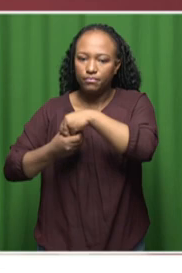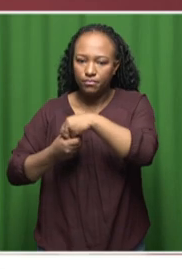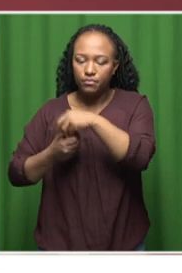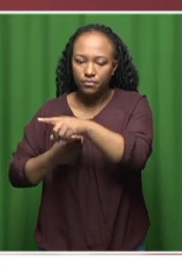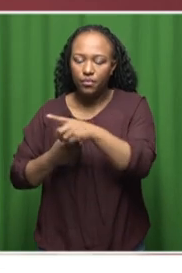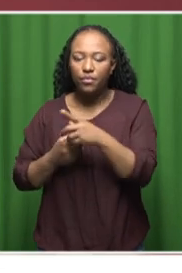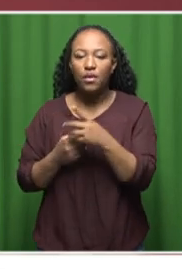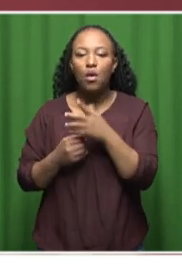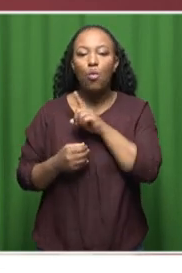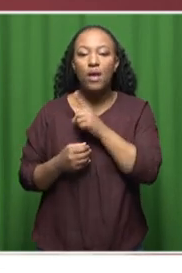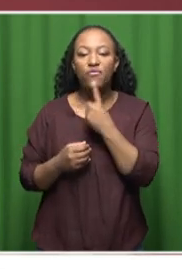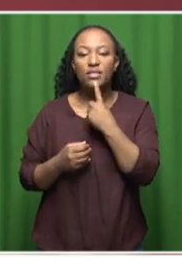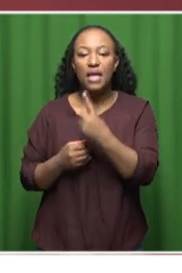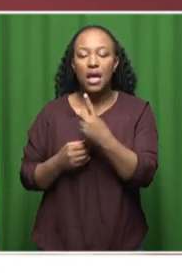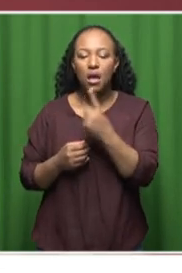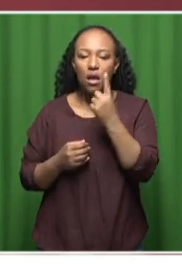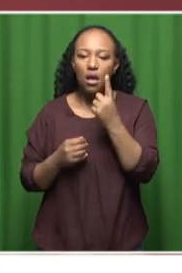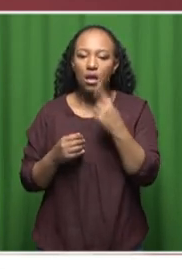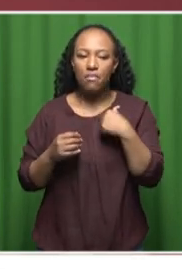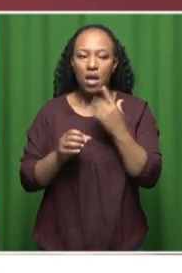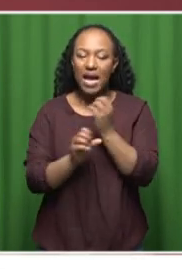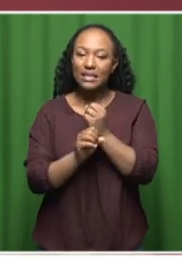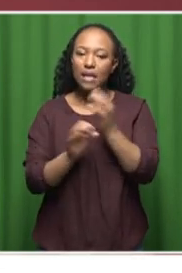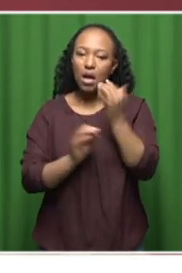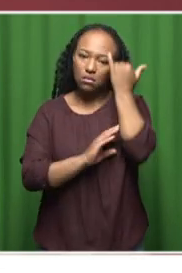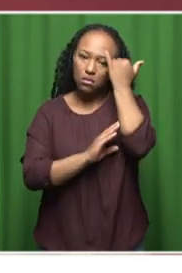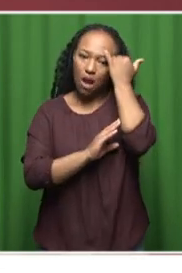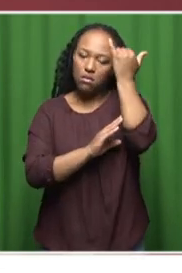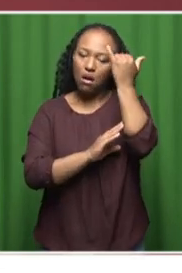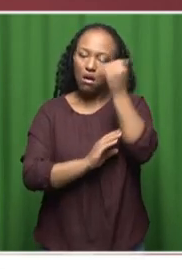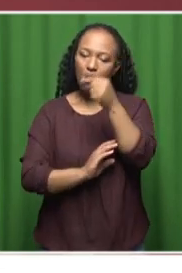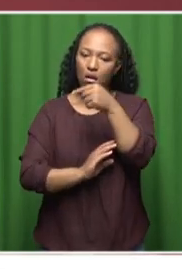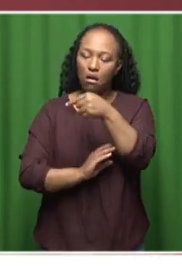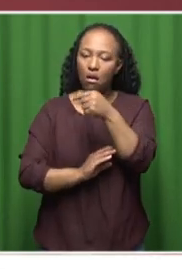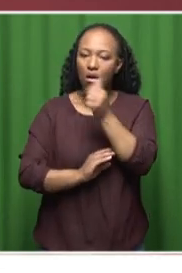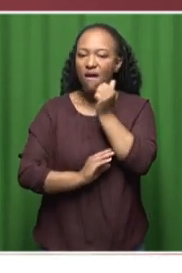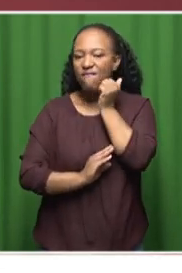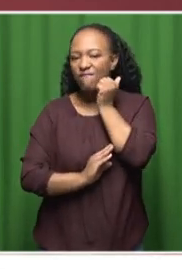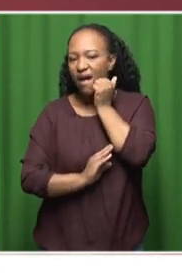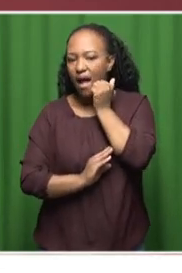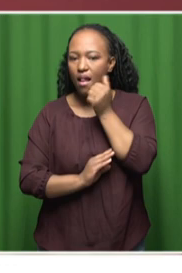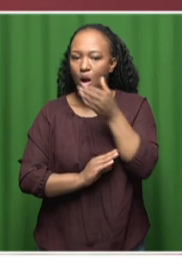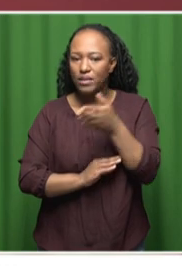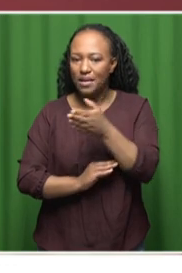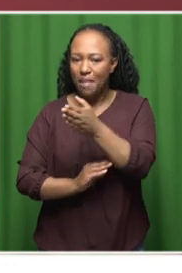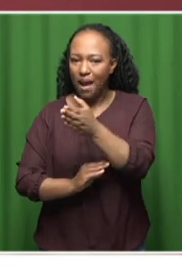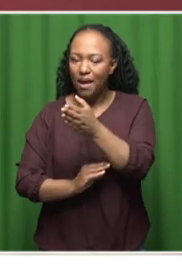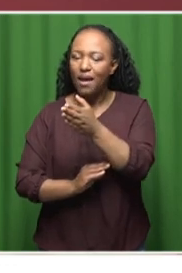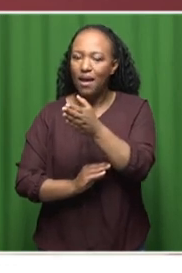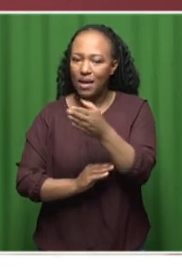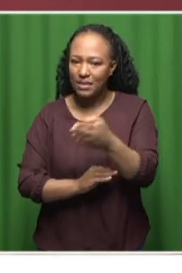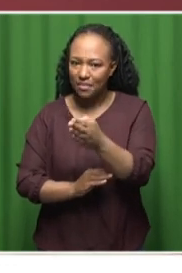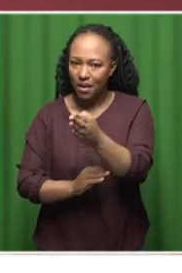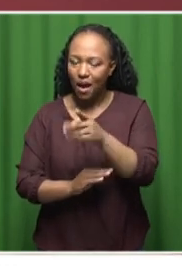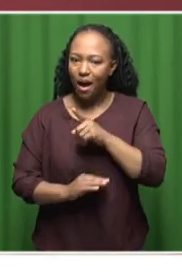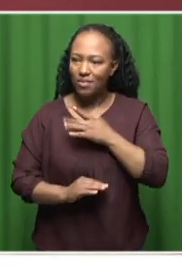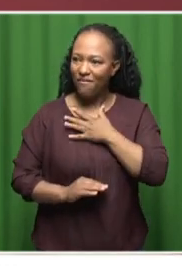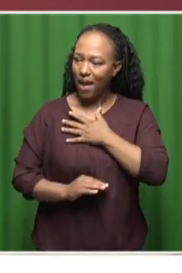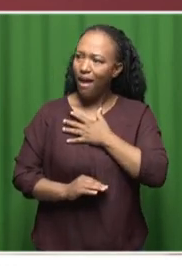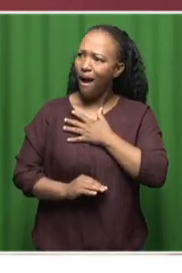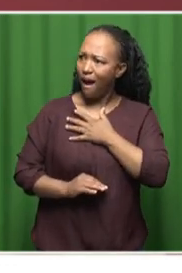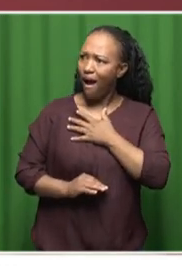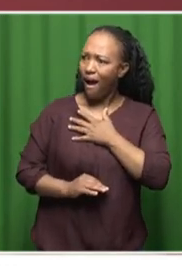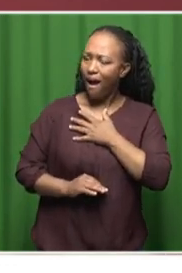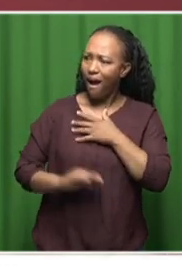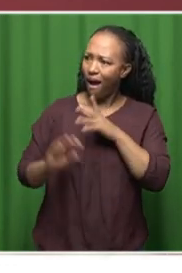going to start my initiatives to in the Sedibeng or Vaal, it gives Vaal that significance now. They feel